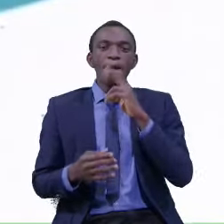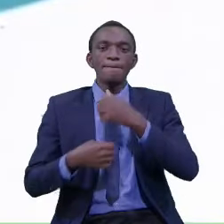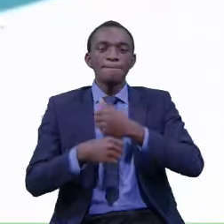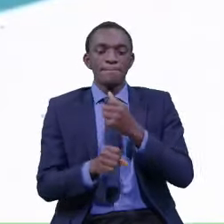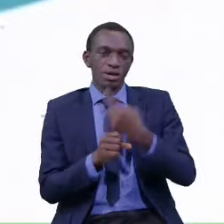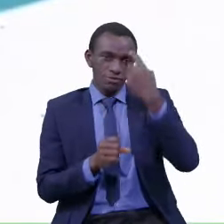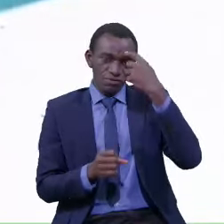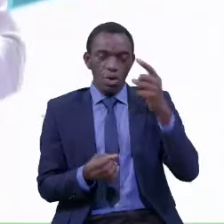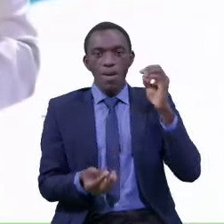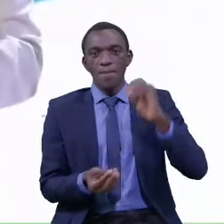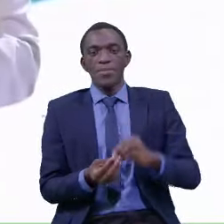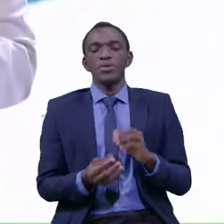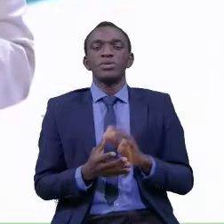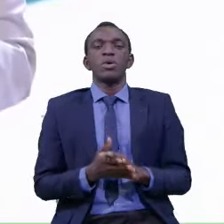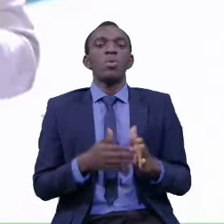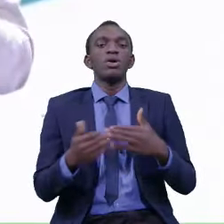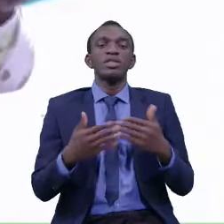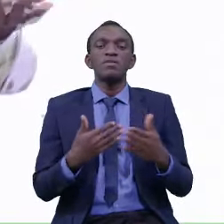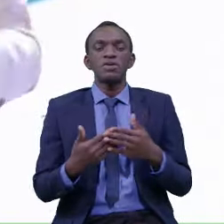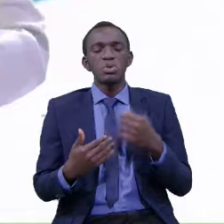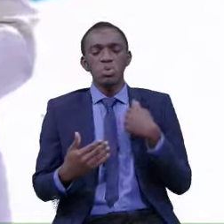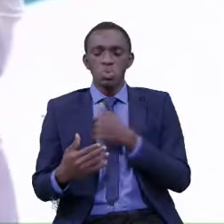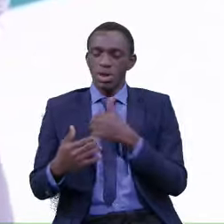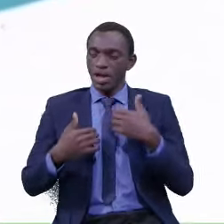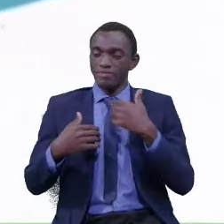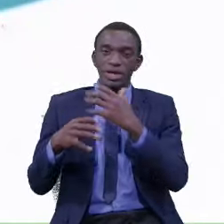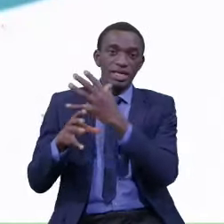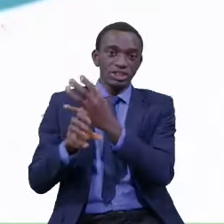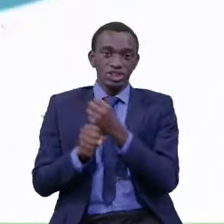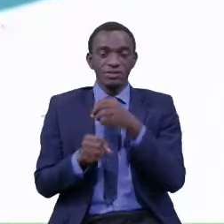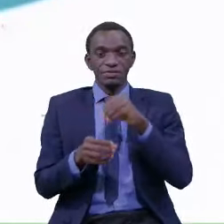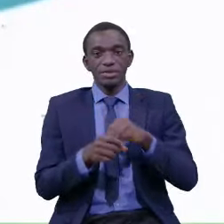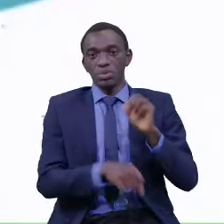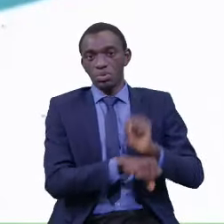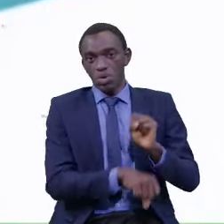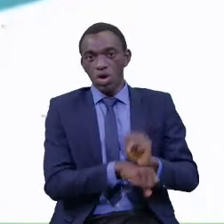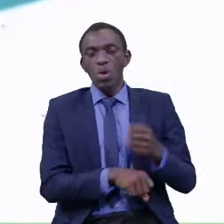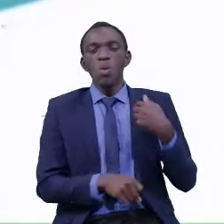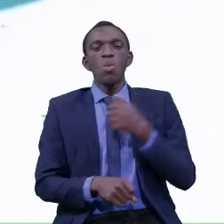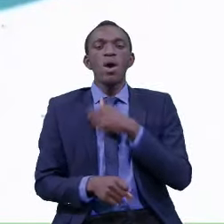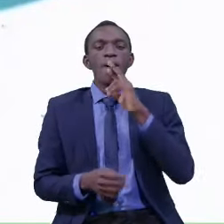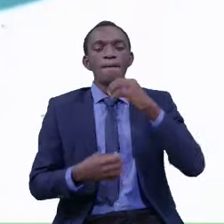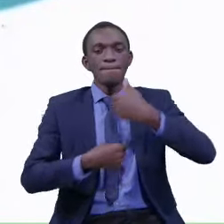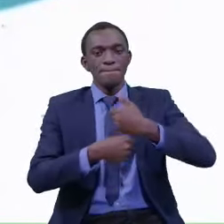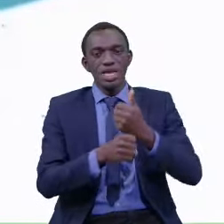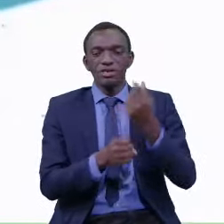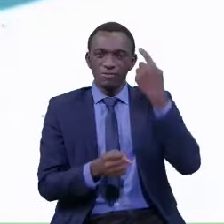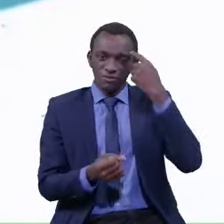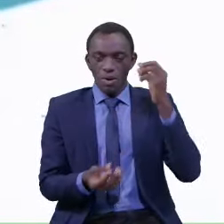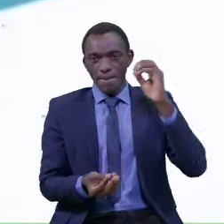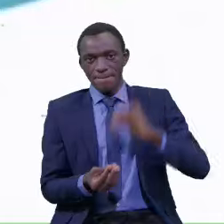we have achieved in ministry, we're made for more. And so you think about